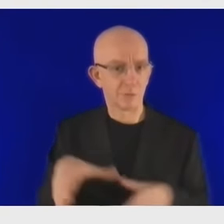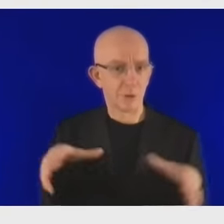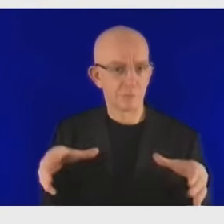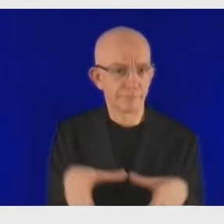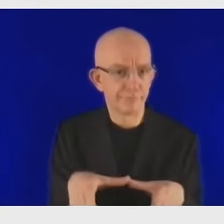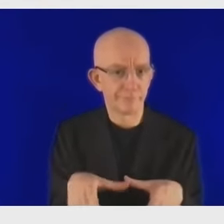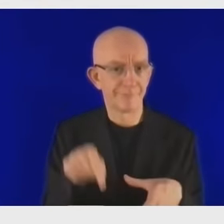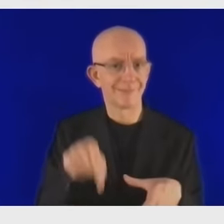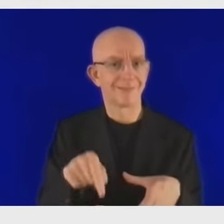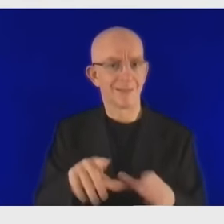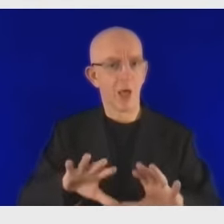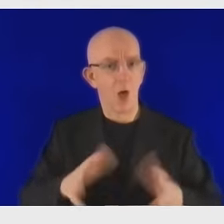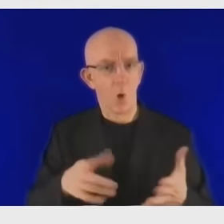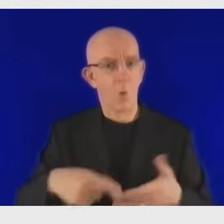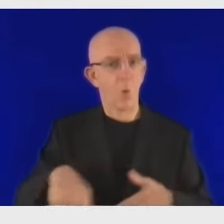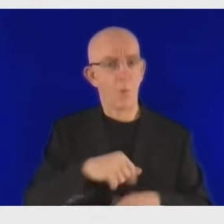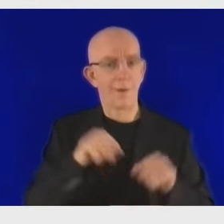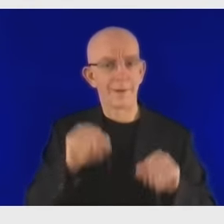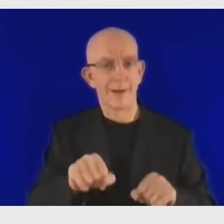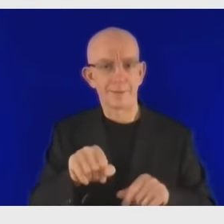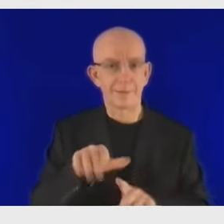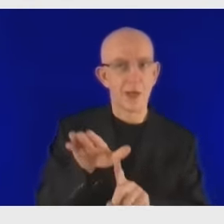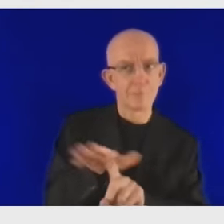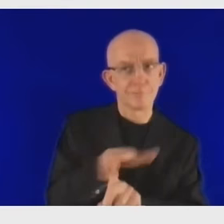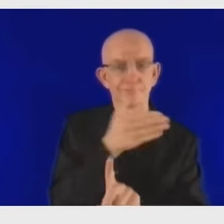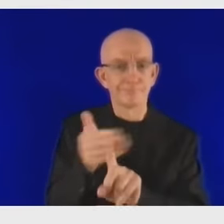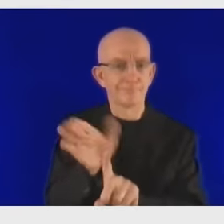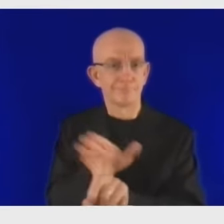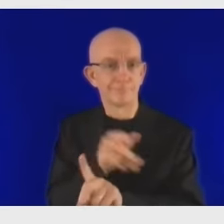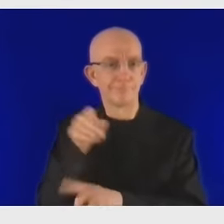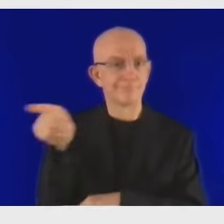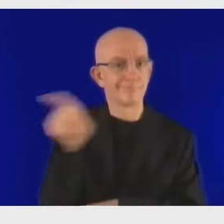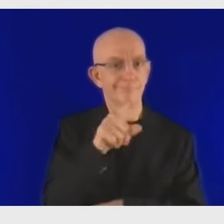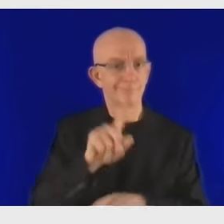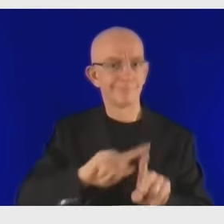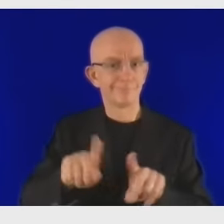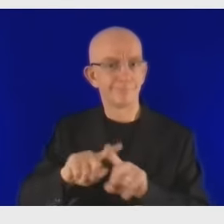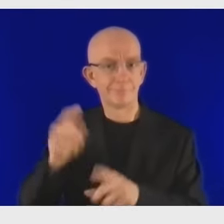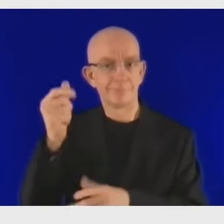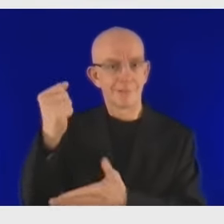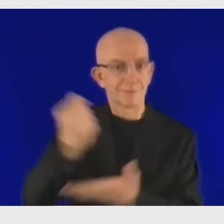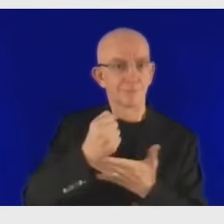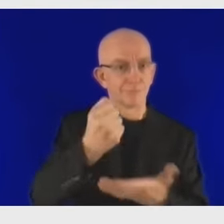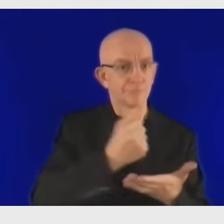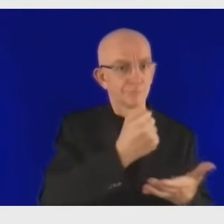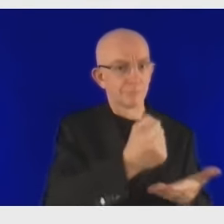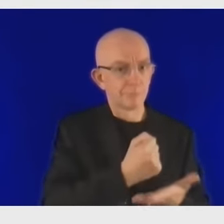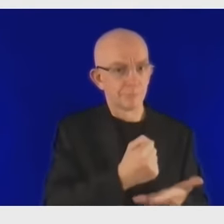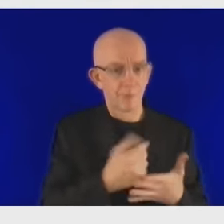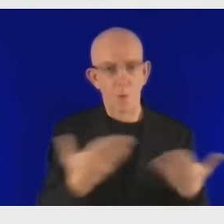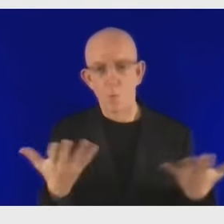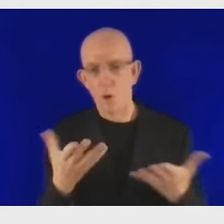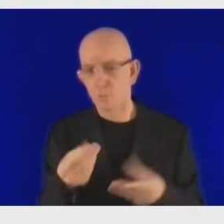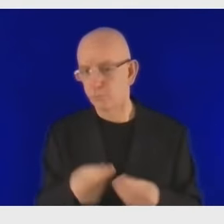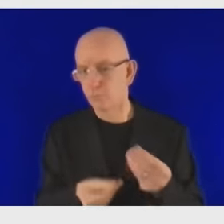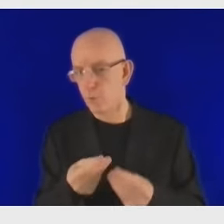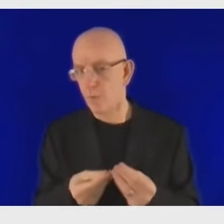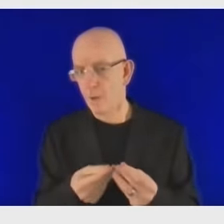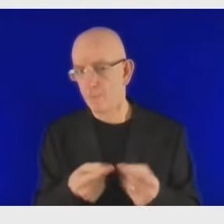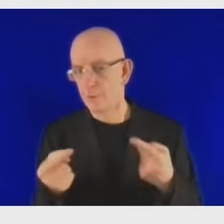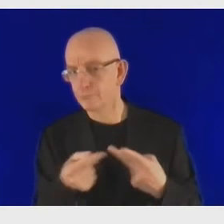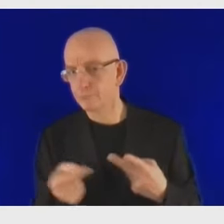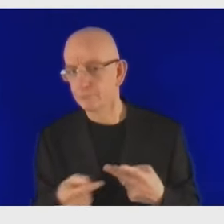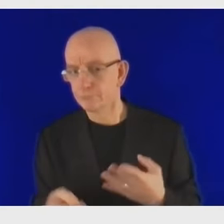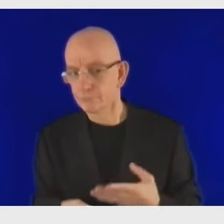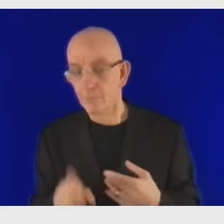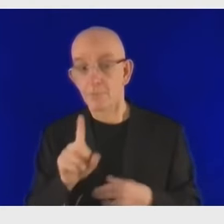And what are some of the issues, but more importantly, thinking about some of the solutions. How do we ensure that we can change that system that may not be working for